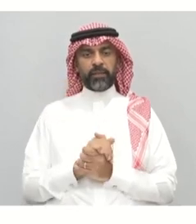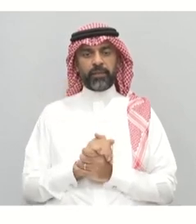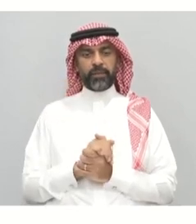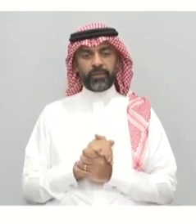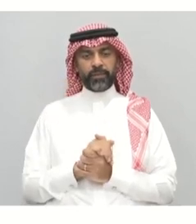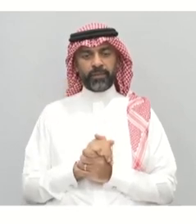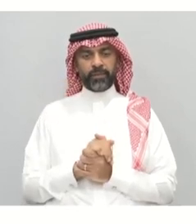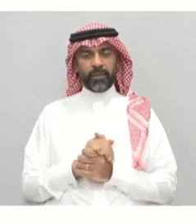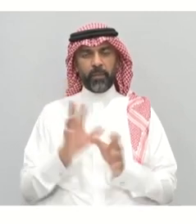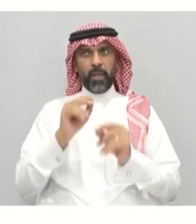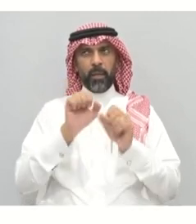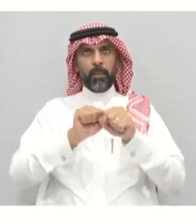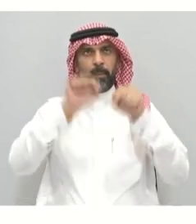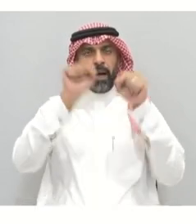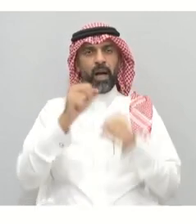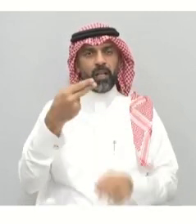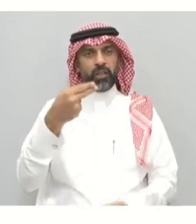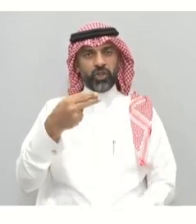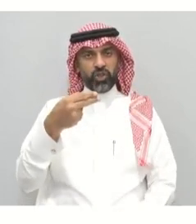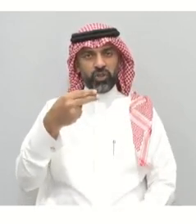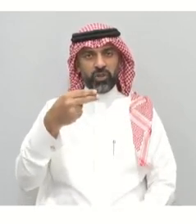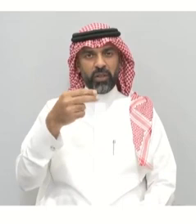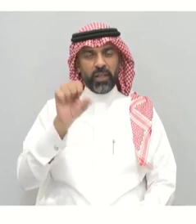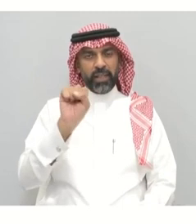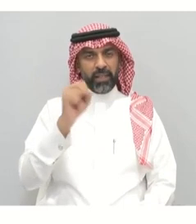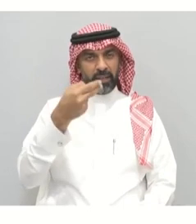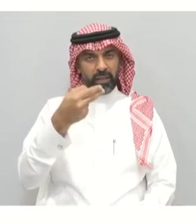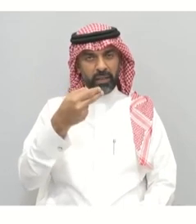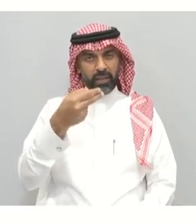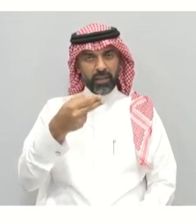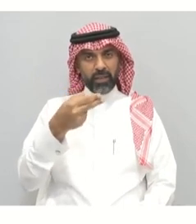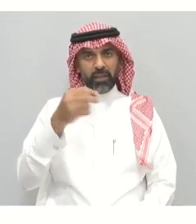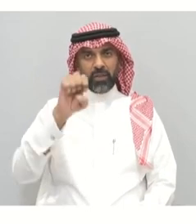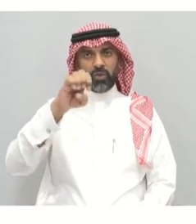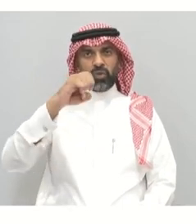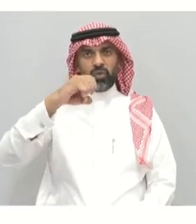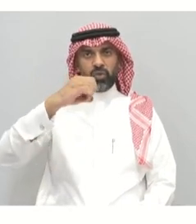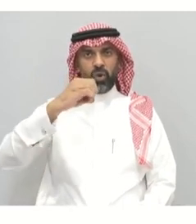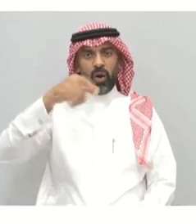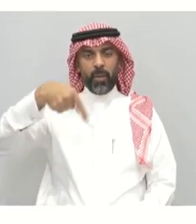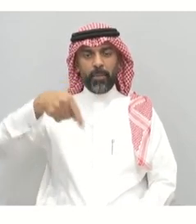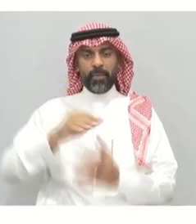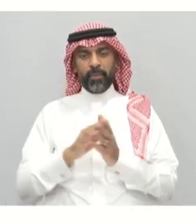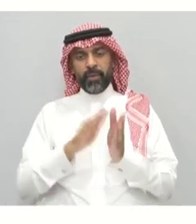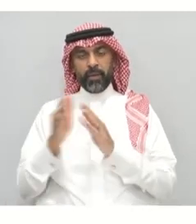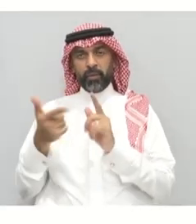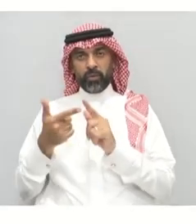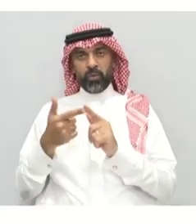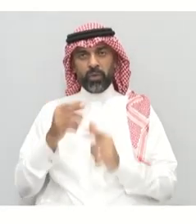shop, like coffee shop, toy shop, okay? Number two, check,